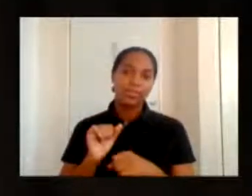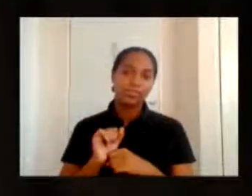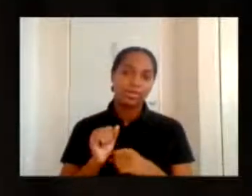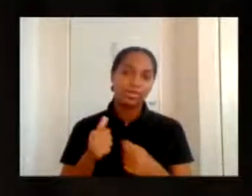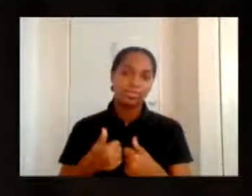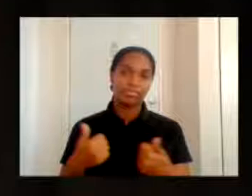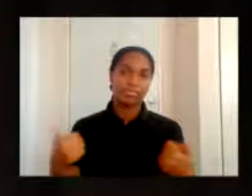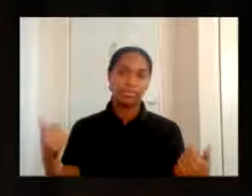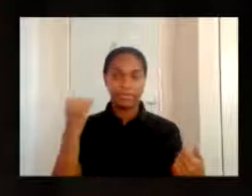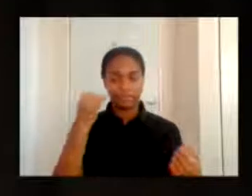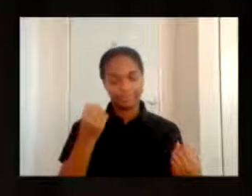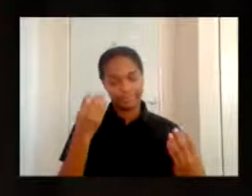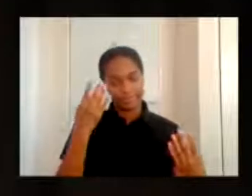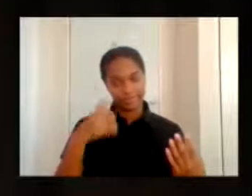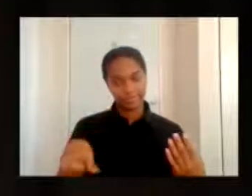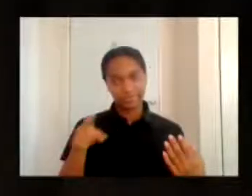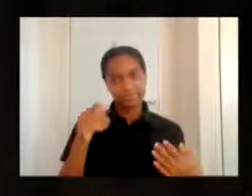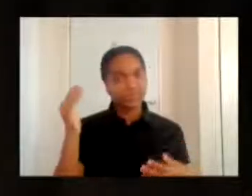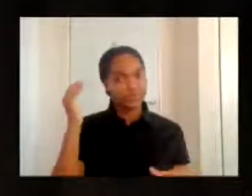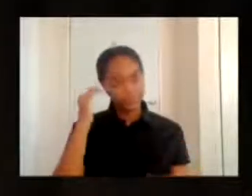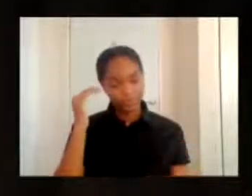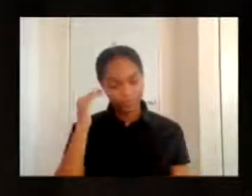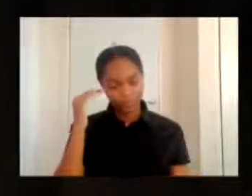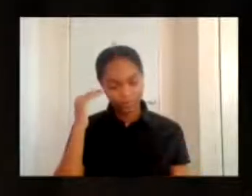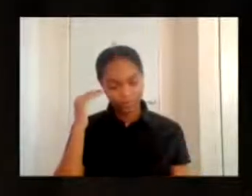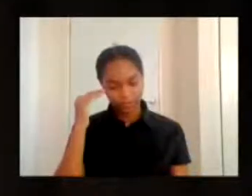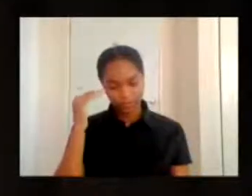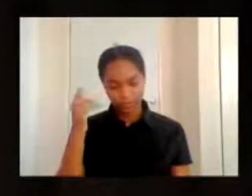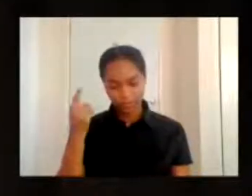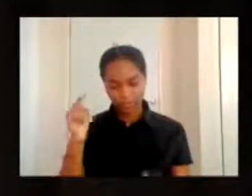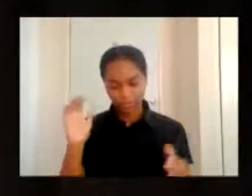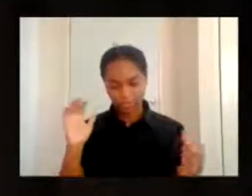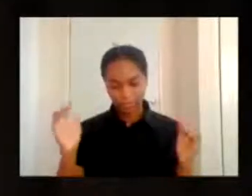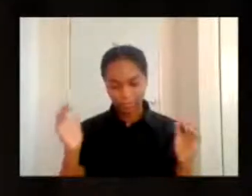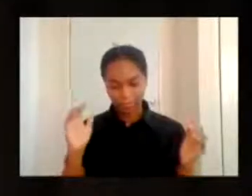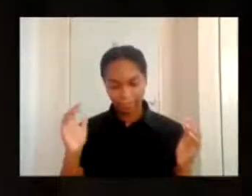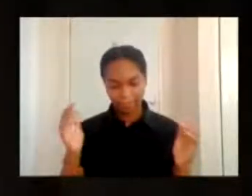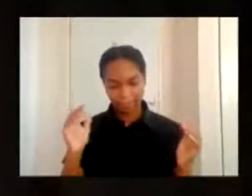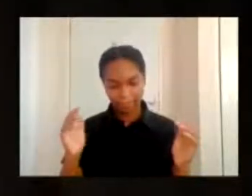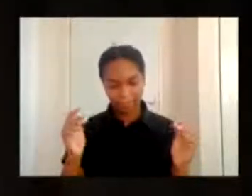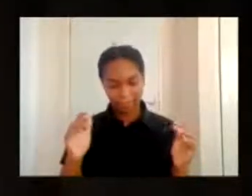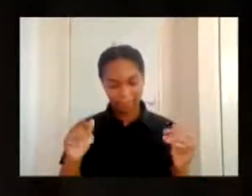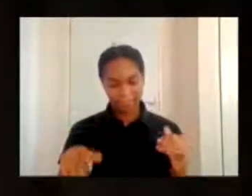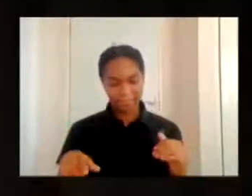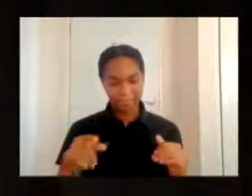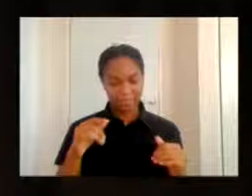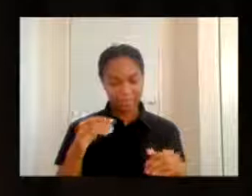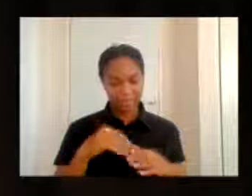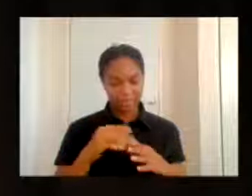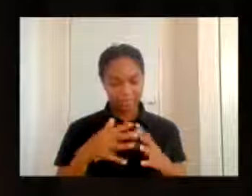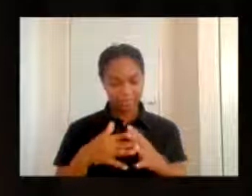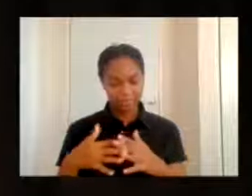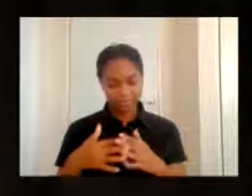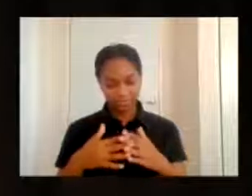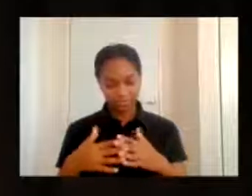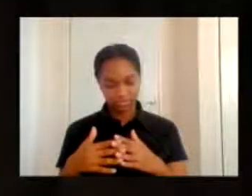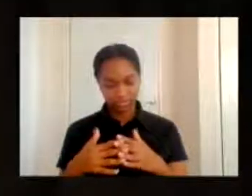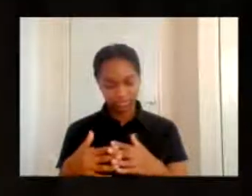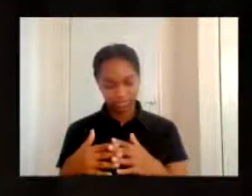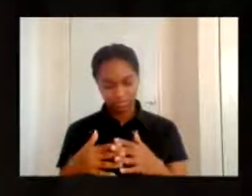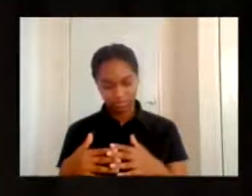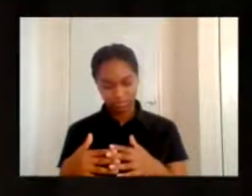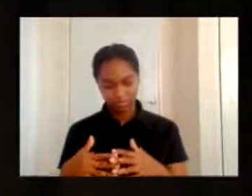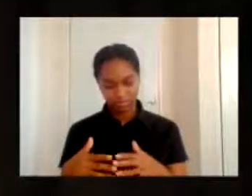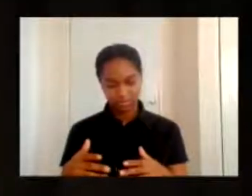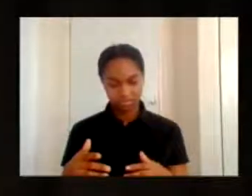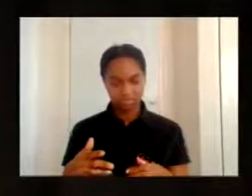many of you are aware of the competitive situation in America, broadcasters normally didn't work